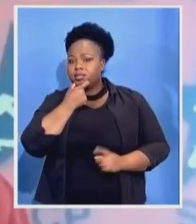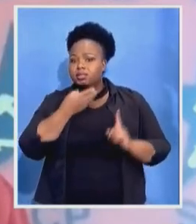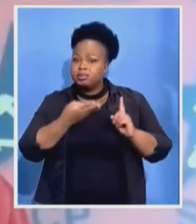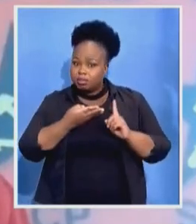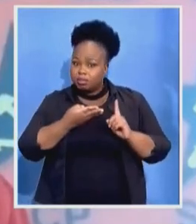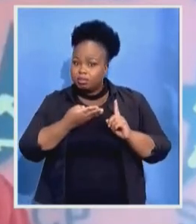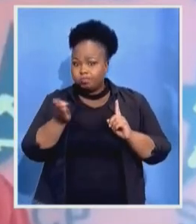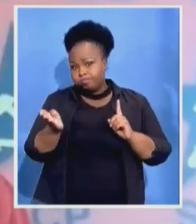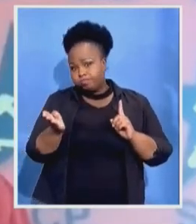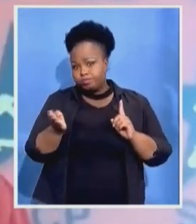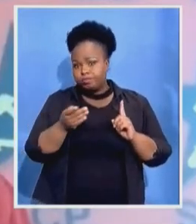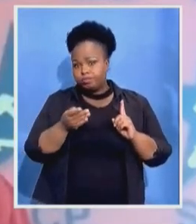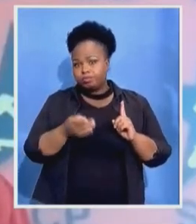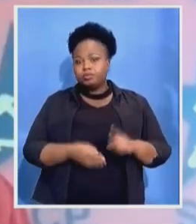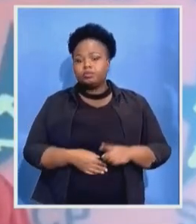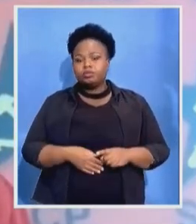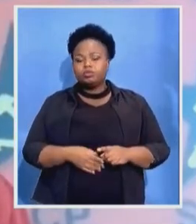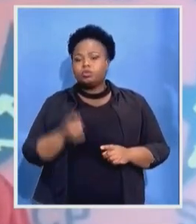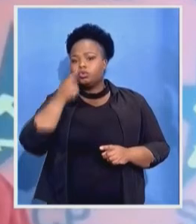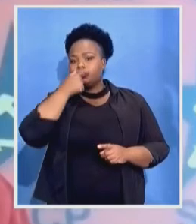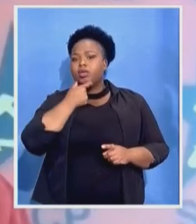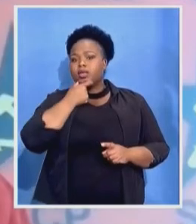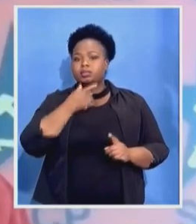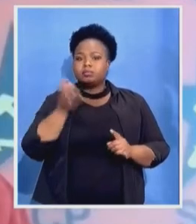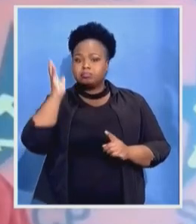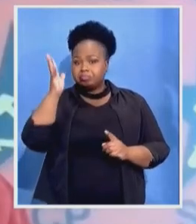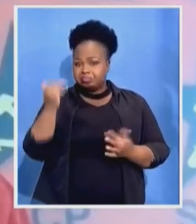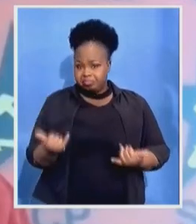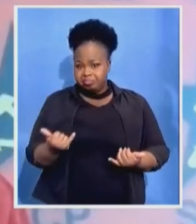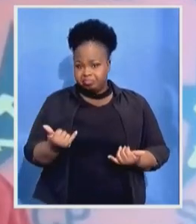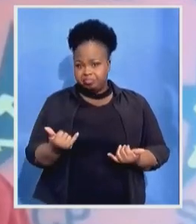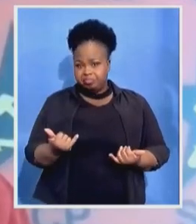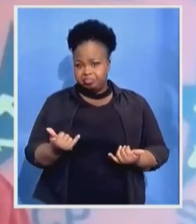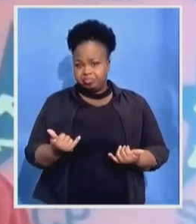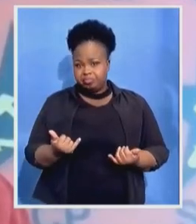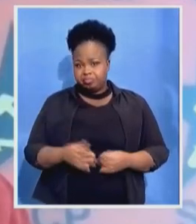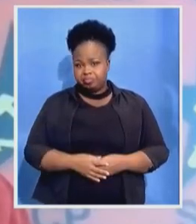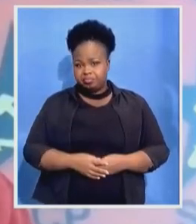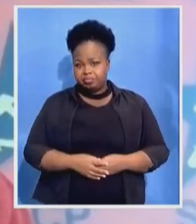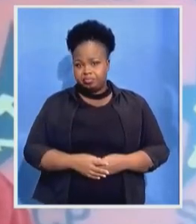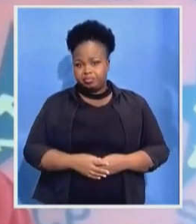yours. I will behave myself out.